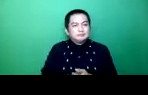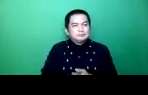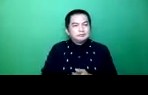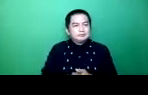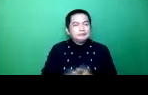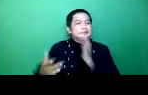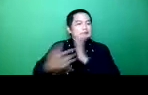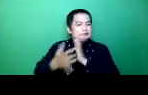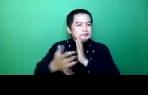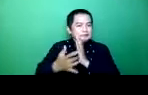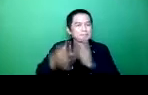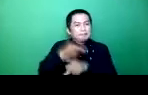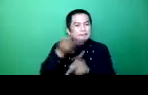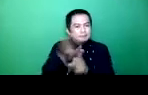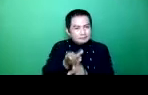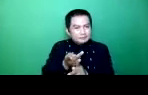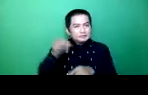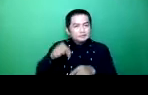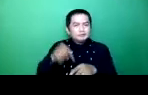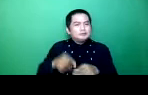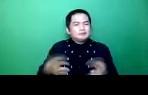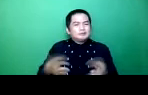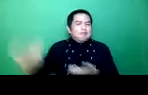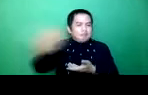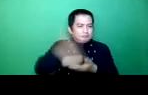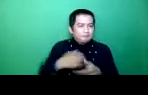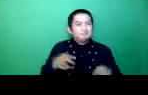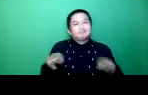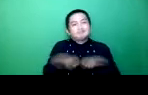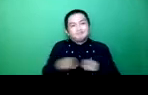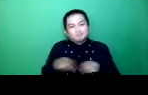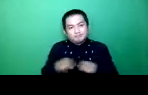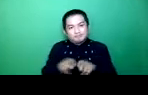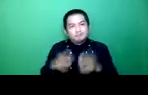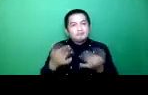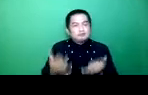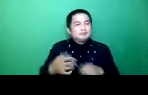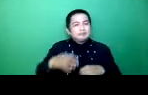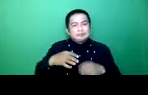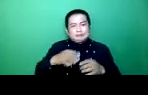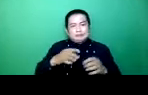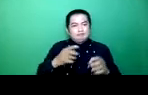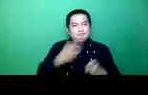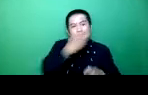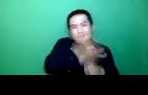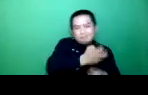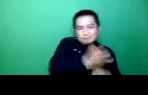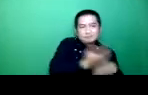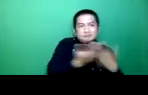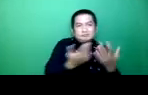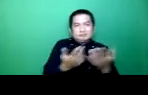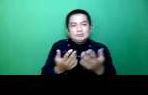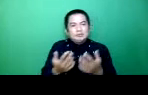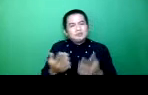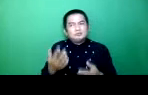Digitalization of products and services comes naturally because we have so much technology that uses digital forms that it's so natural for us to say, okay,